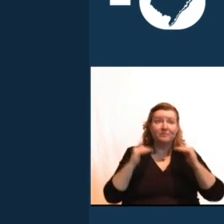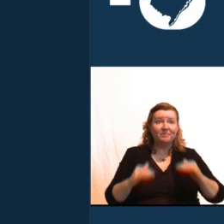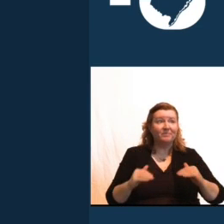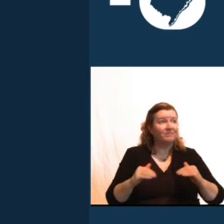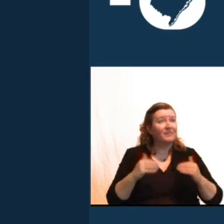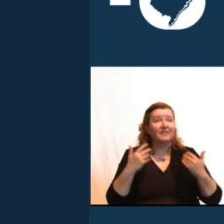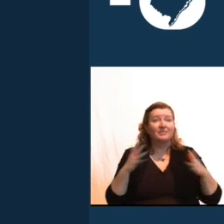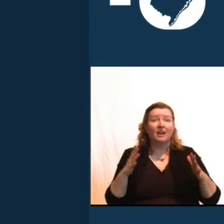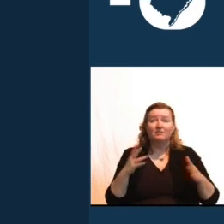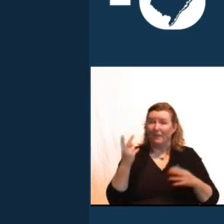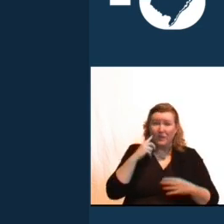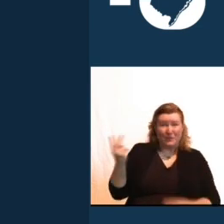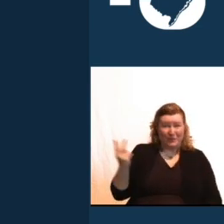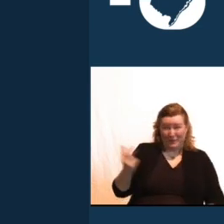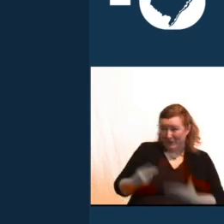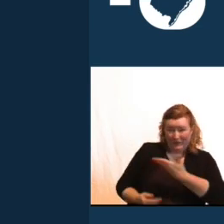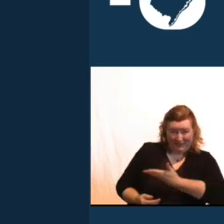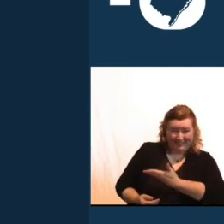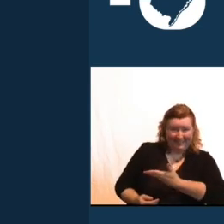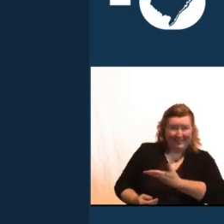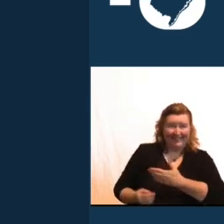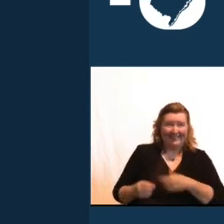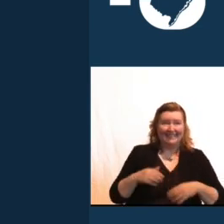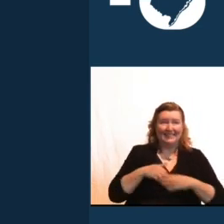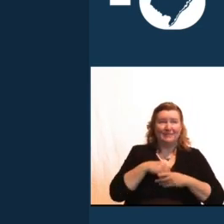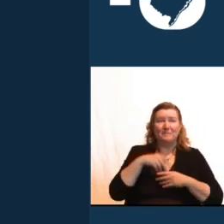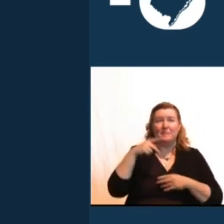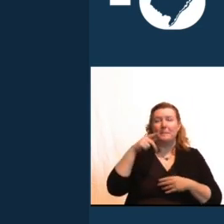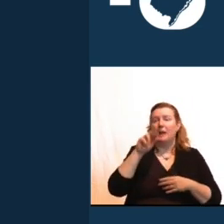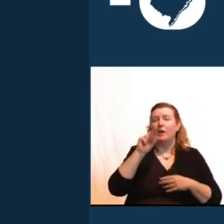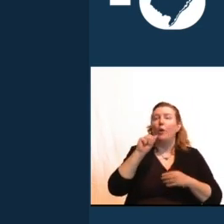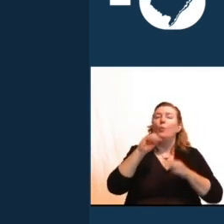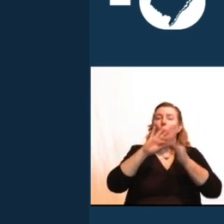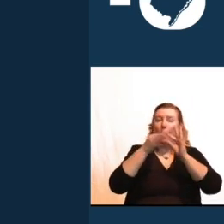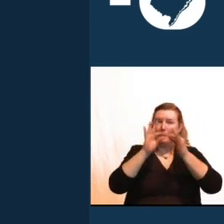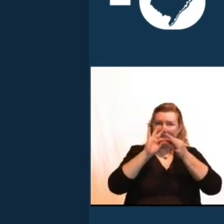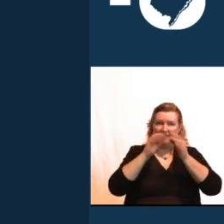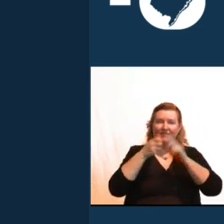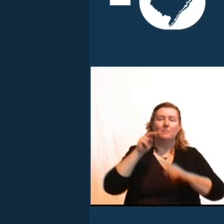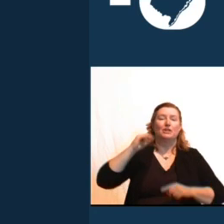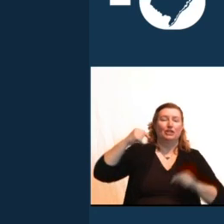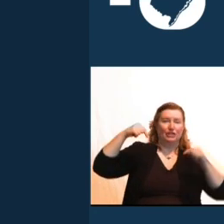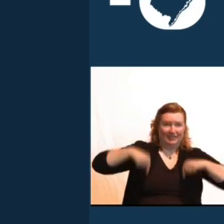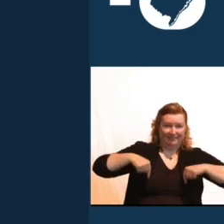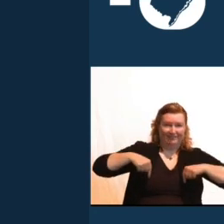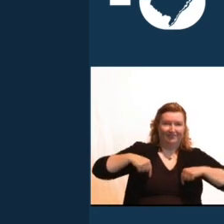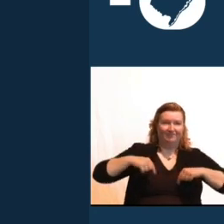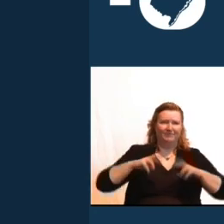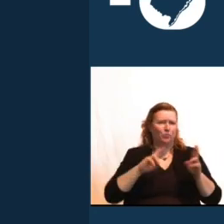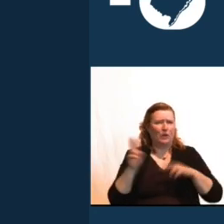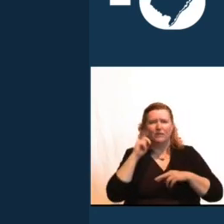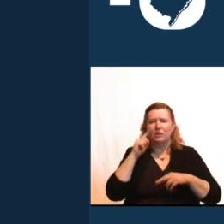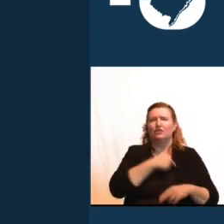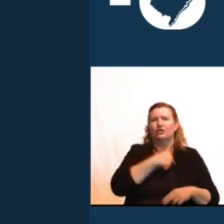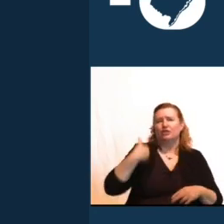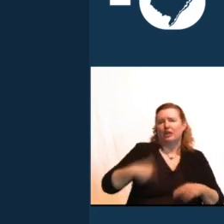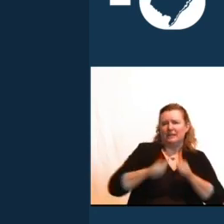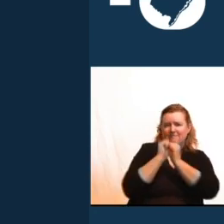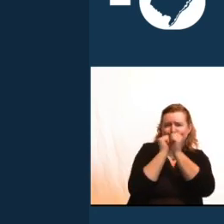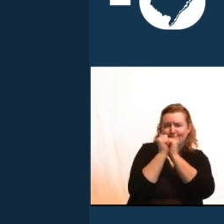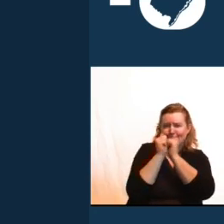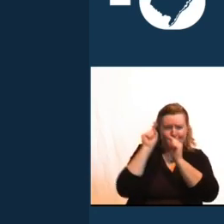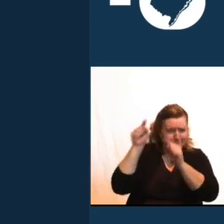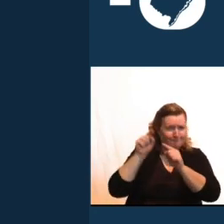for competition in Beijing. Sled hockey defenseman Josh Pauls on the left